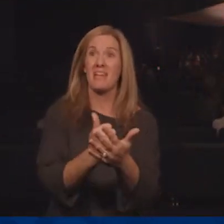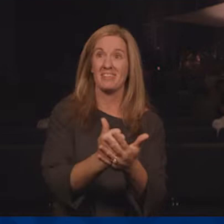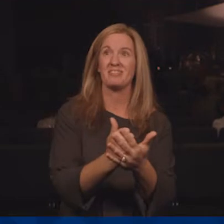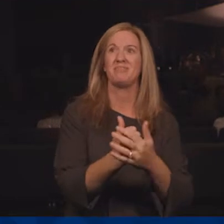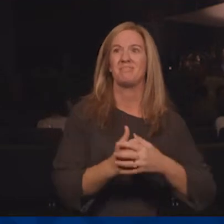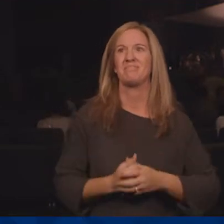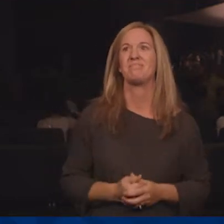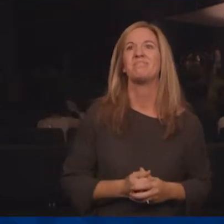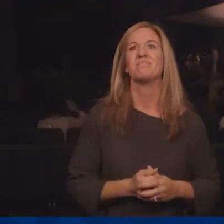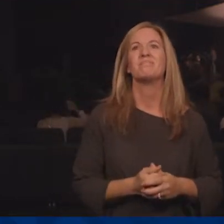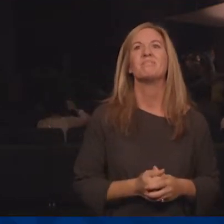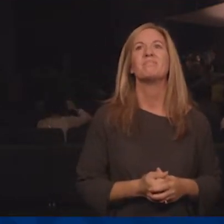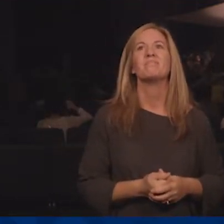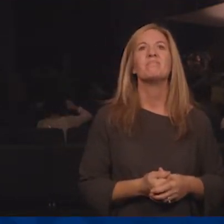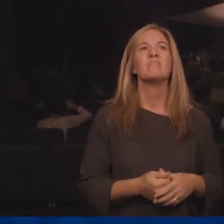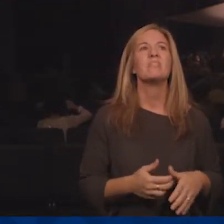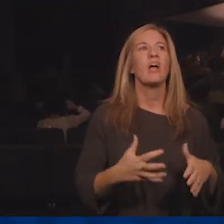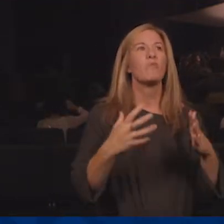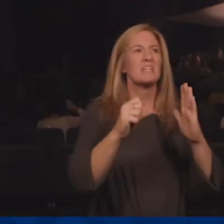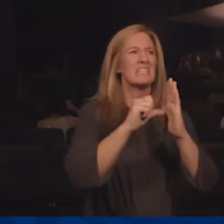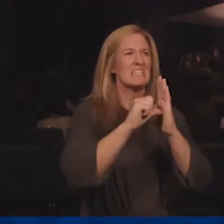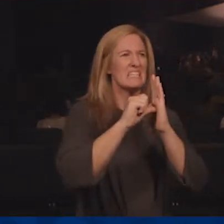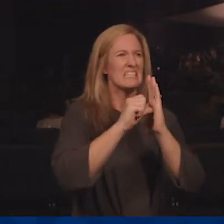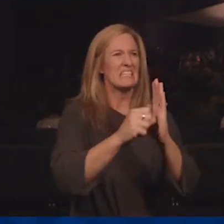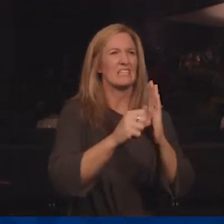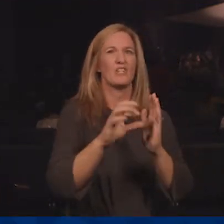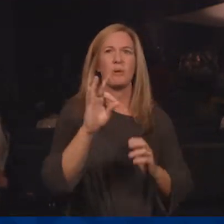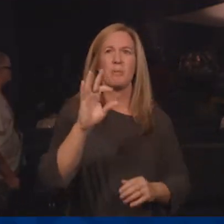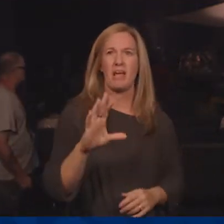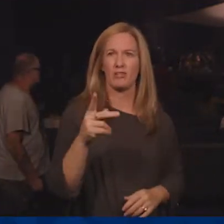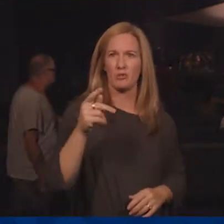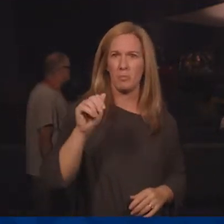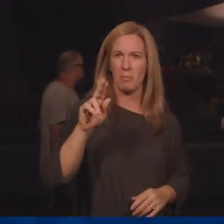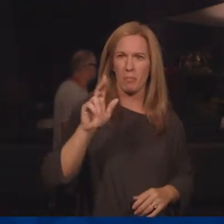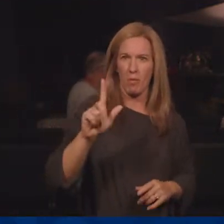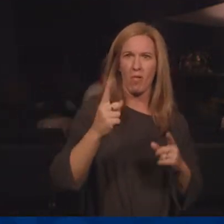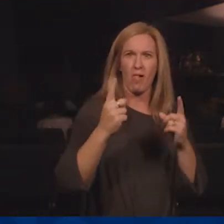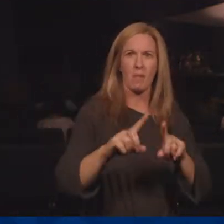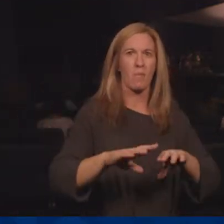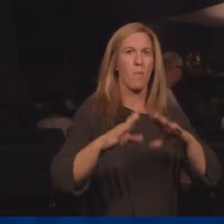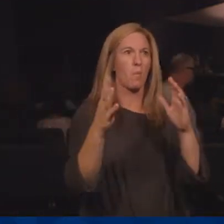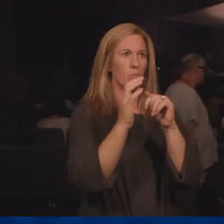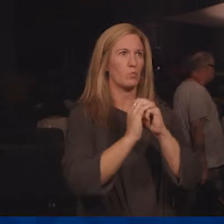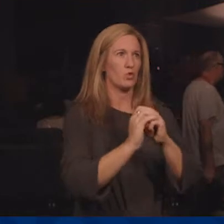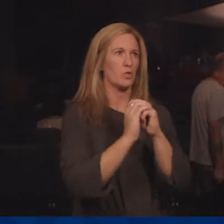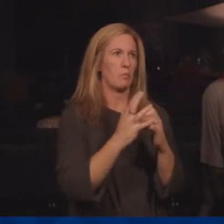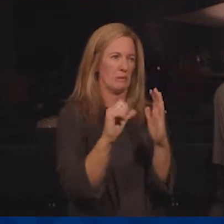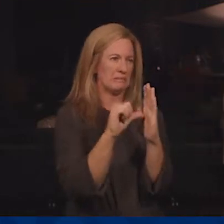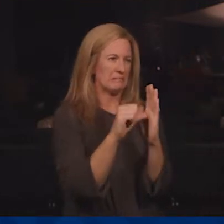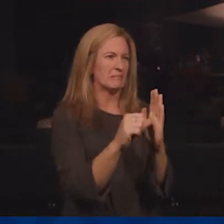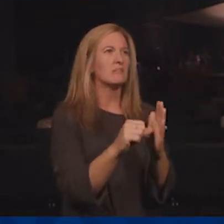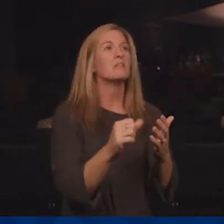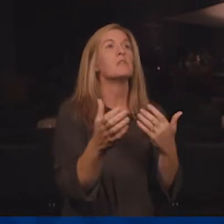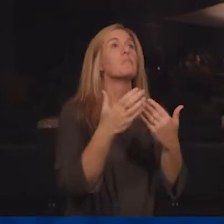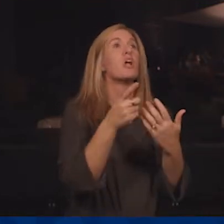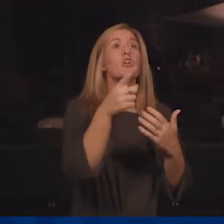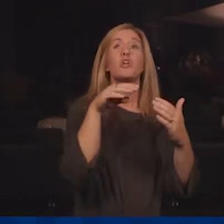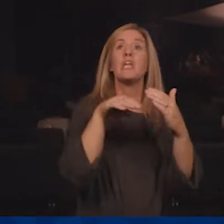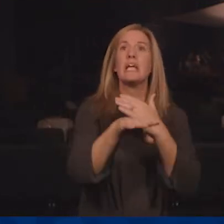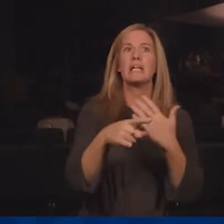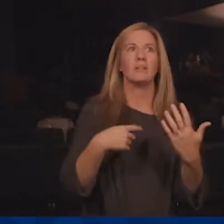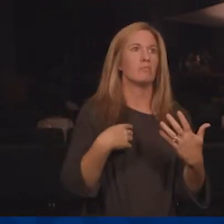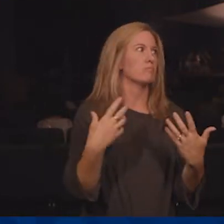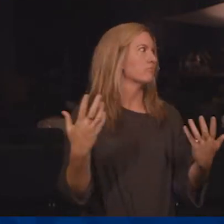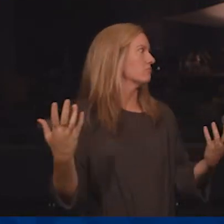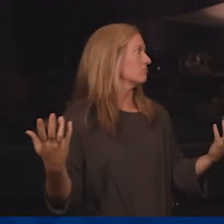Amen. I do want to underline what Pastor Paul said at the opening of this worship set, that even if you're coming in here, you don't even really know what you